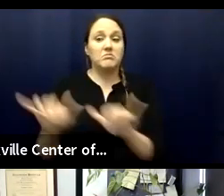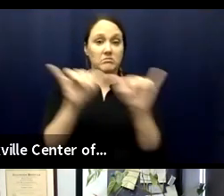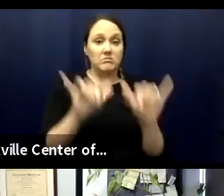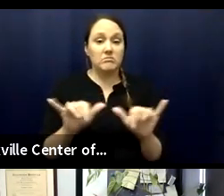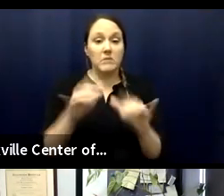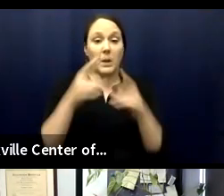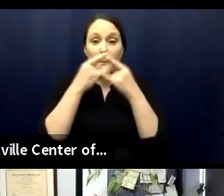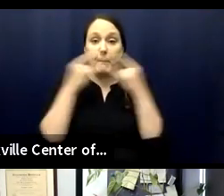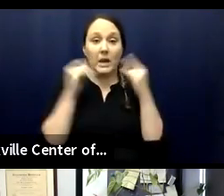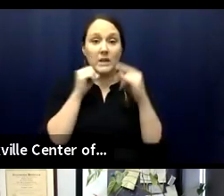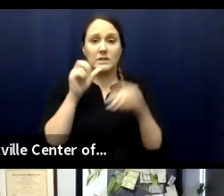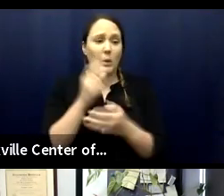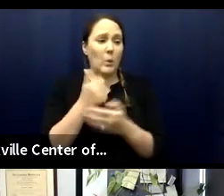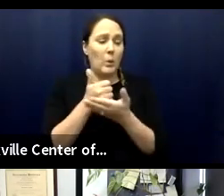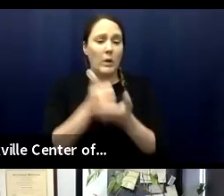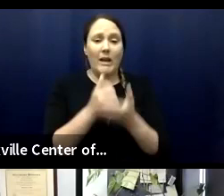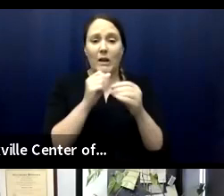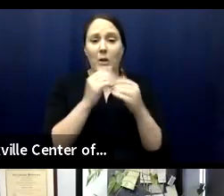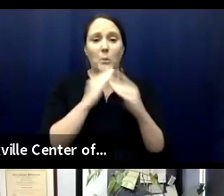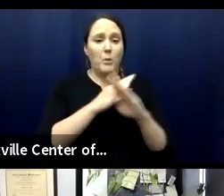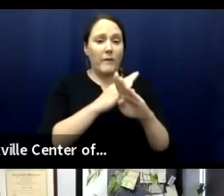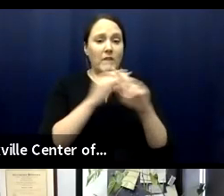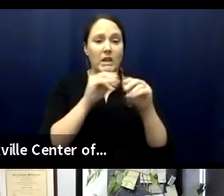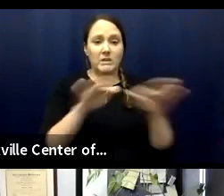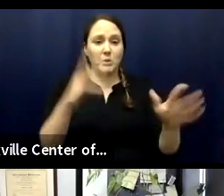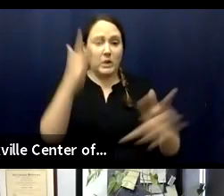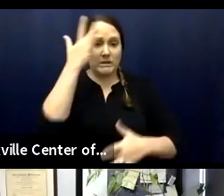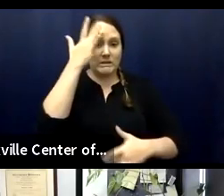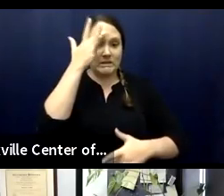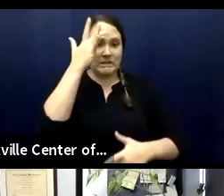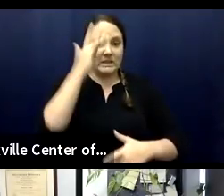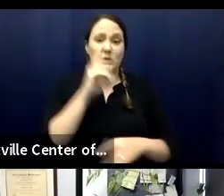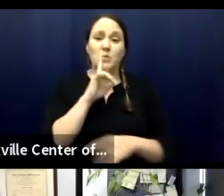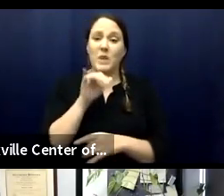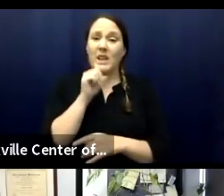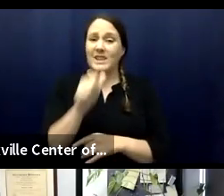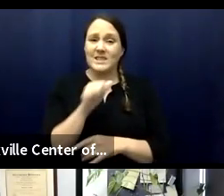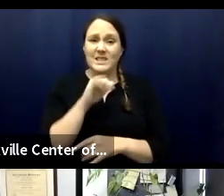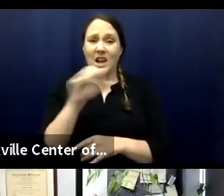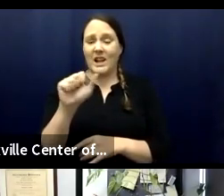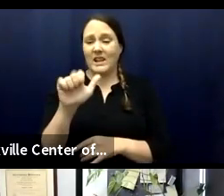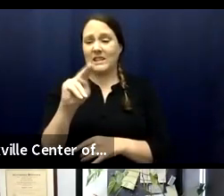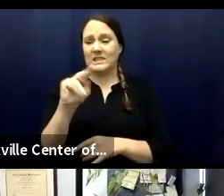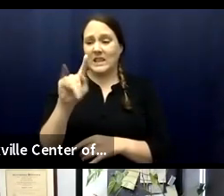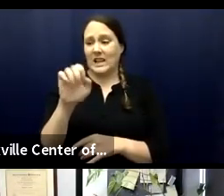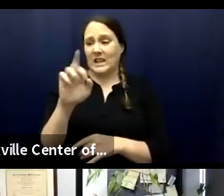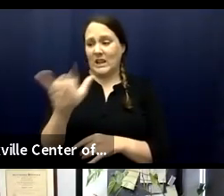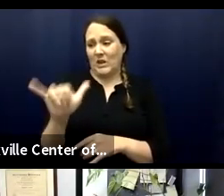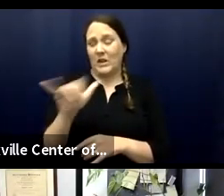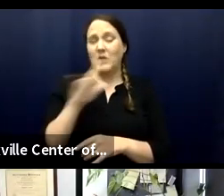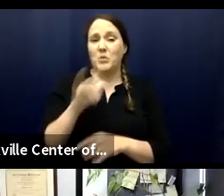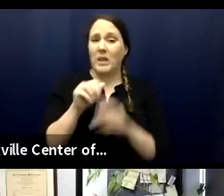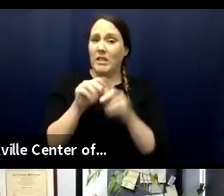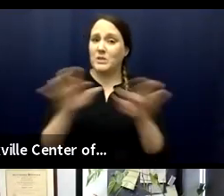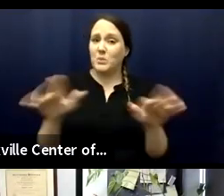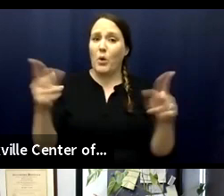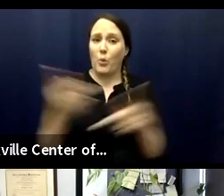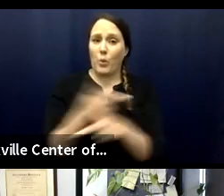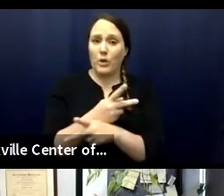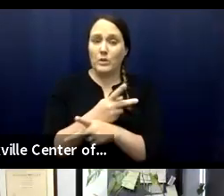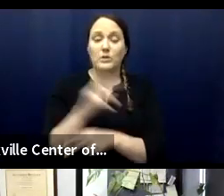useless in preventing the spread of disease, and if anything, they are unsanitary objects that themselves spread bacteria and viruses. Ritter,